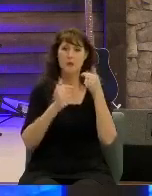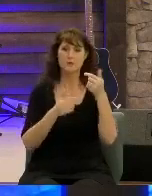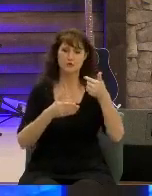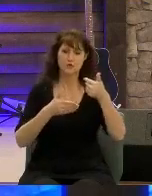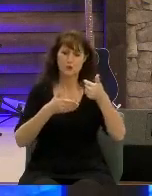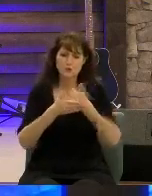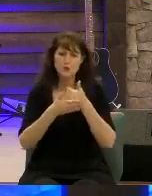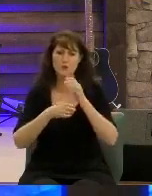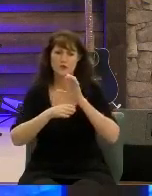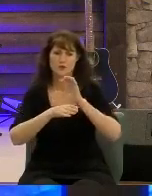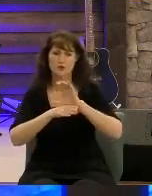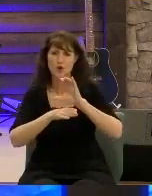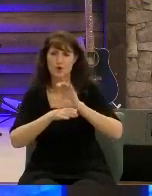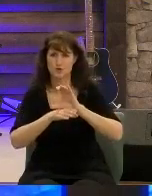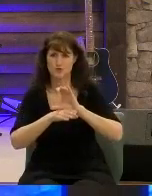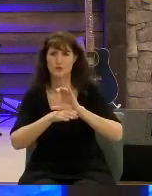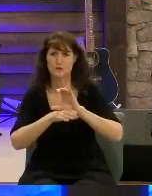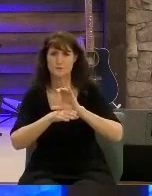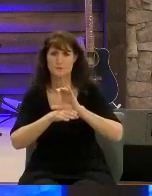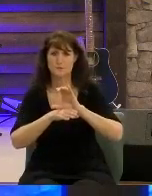church, as Paul McGinnis